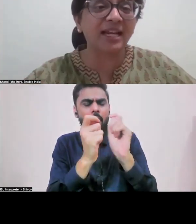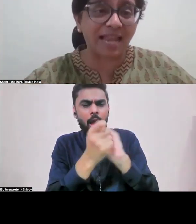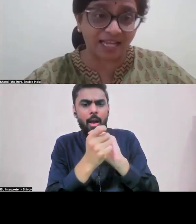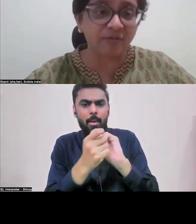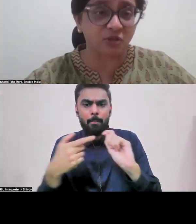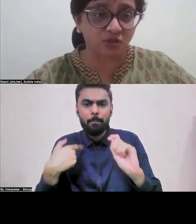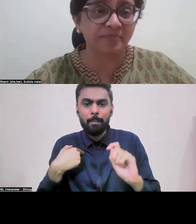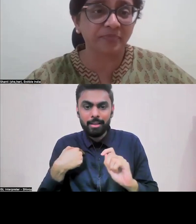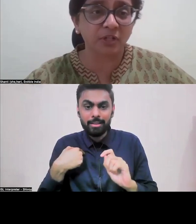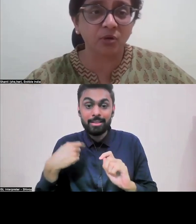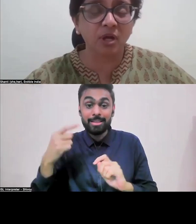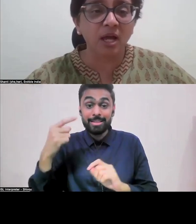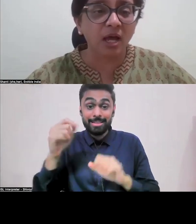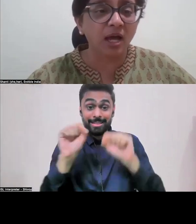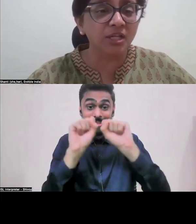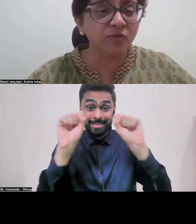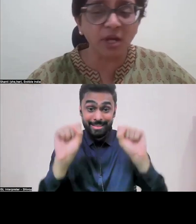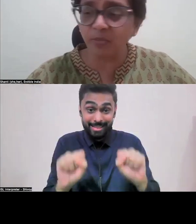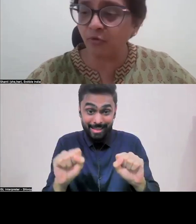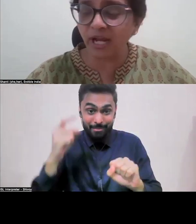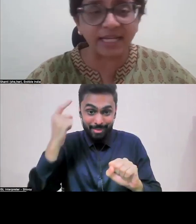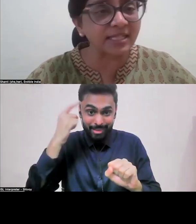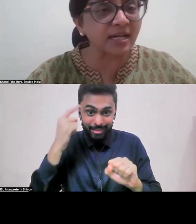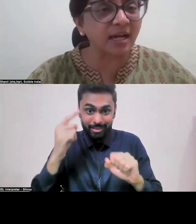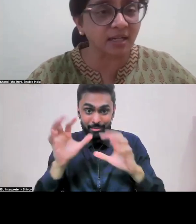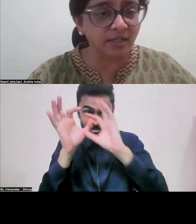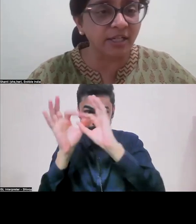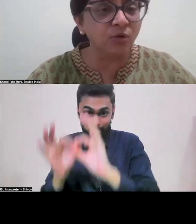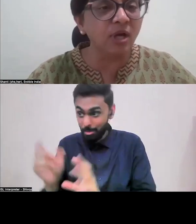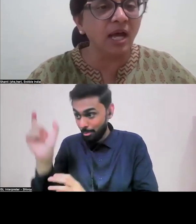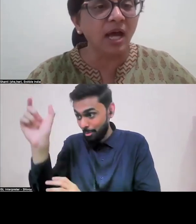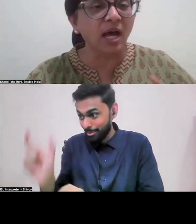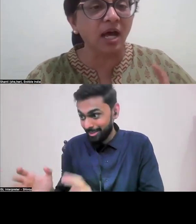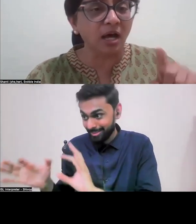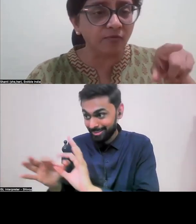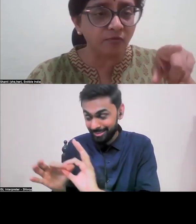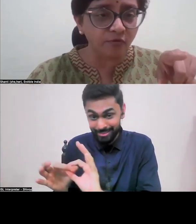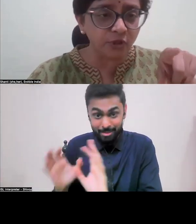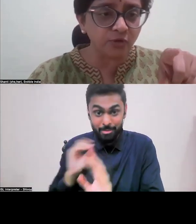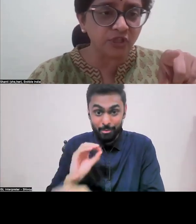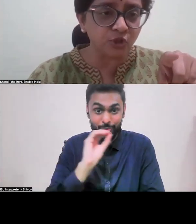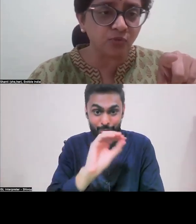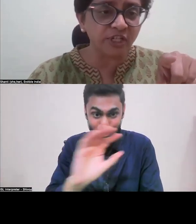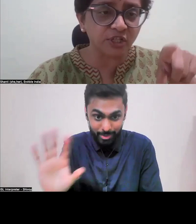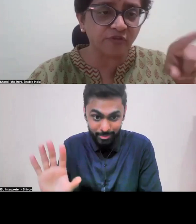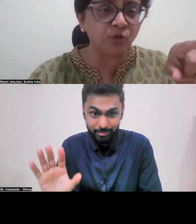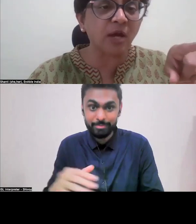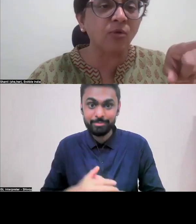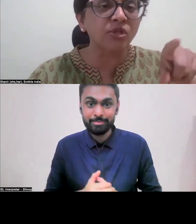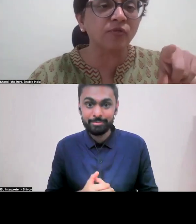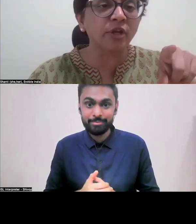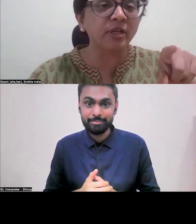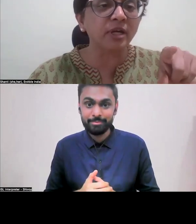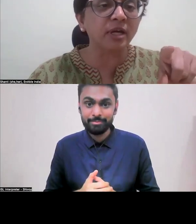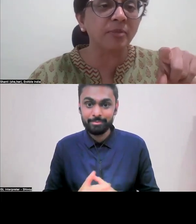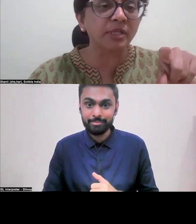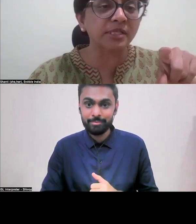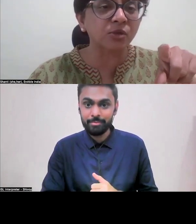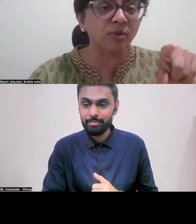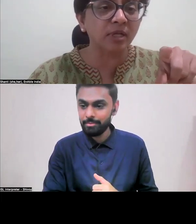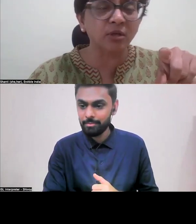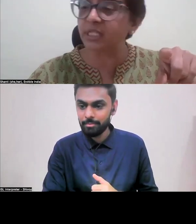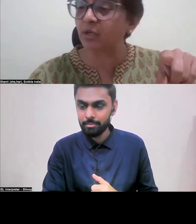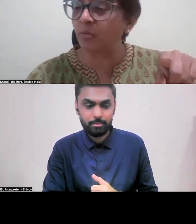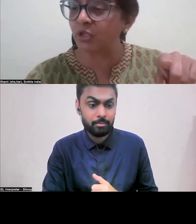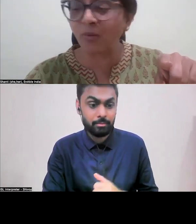systems thinking language, Shivoy, before I continue, should we shift you now, Shivoy?